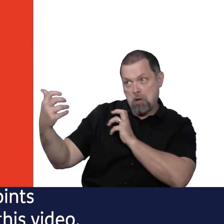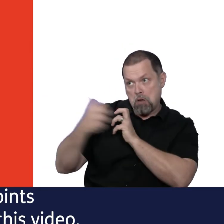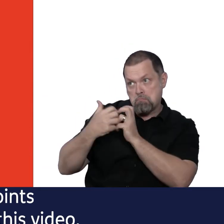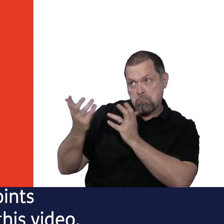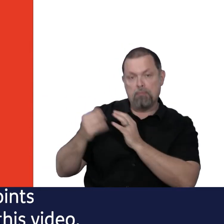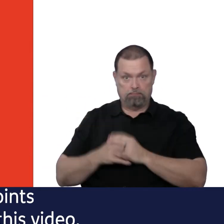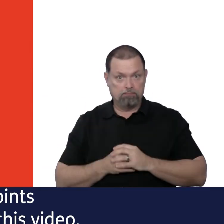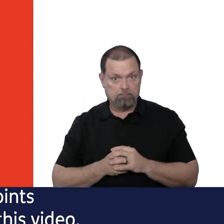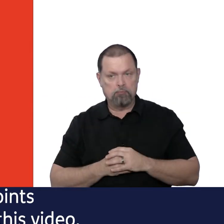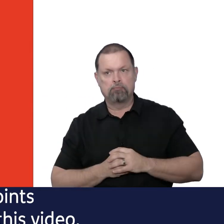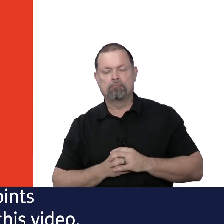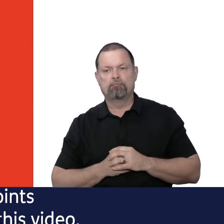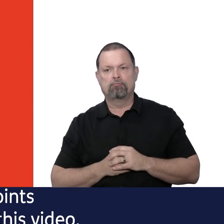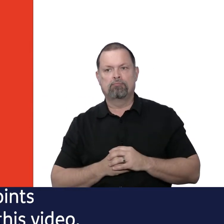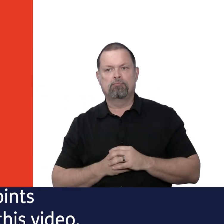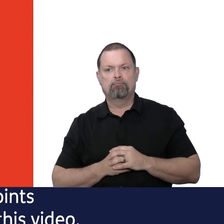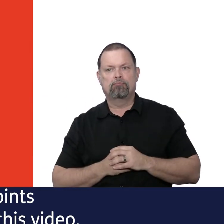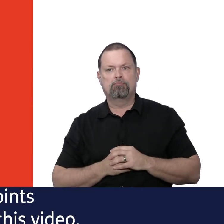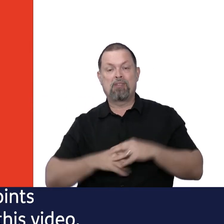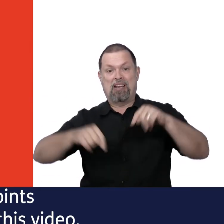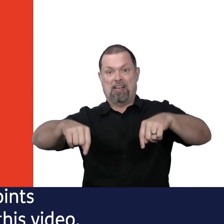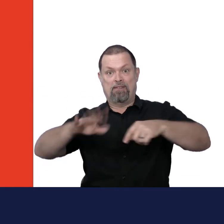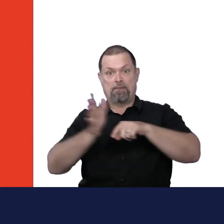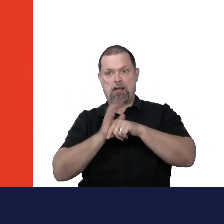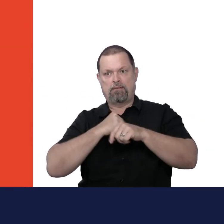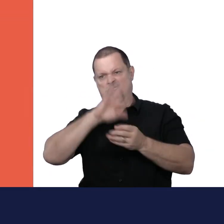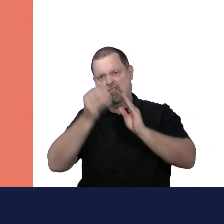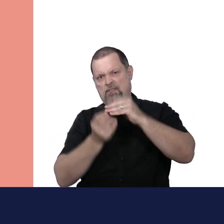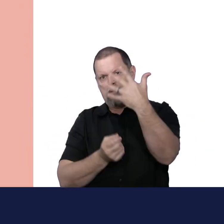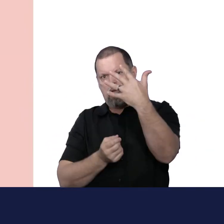Here are 5 key points to learn from watching this video.